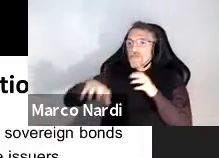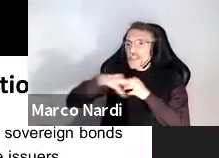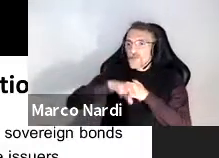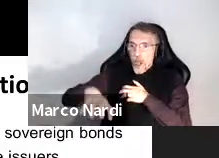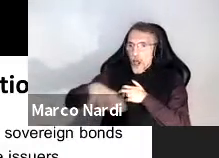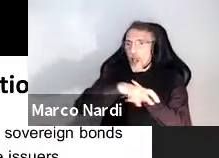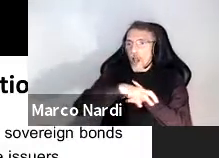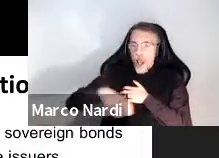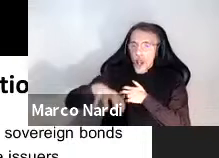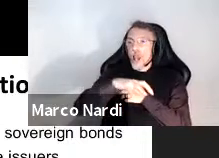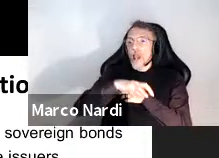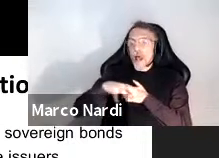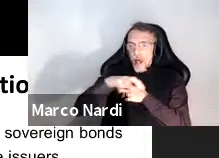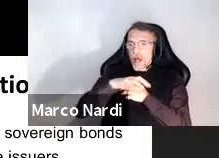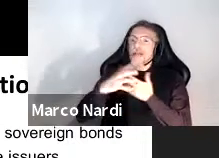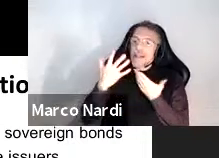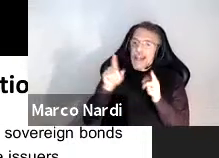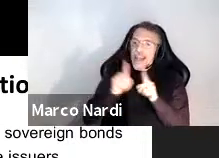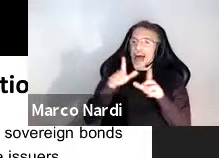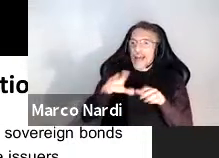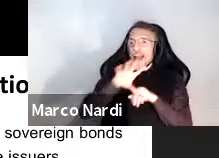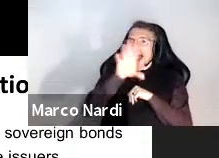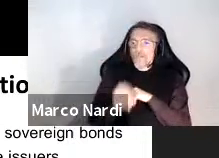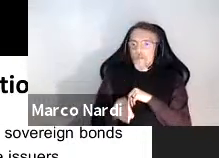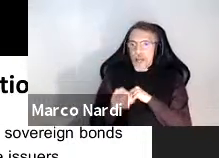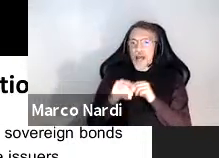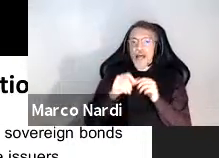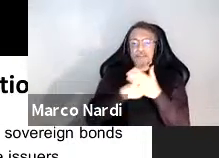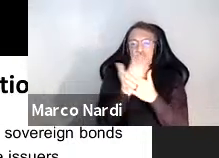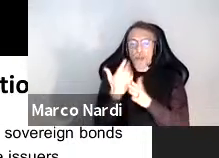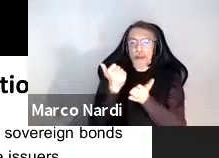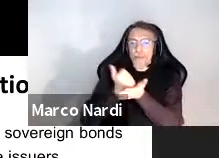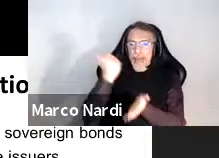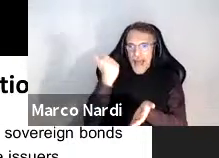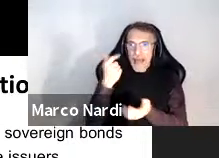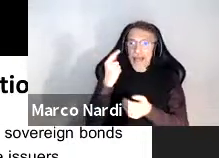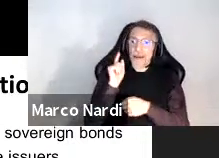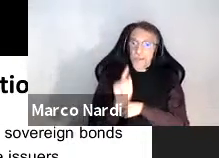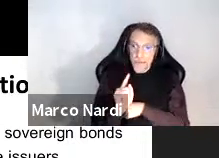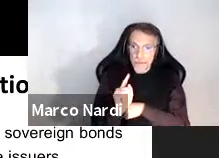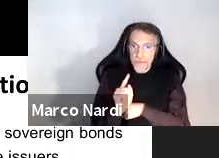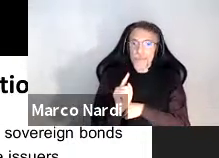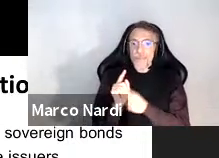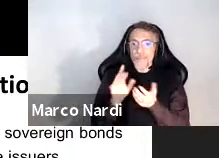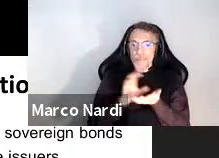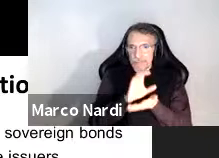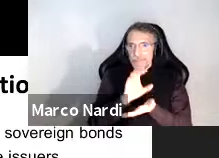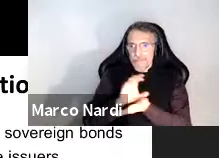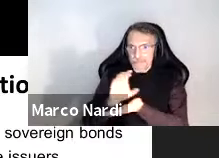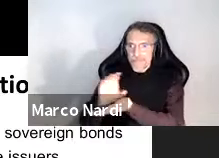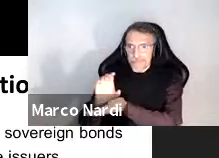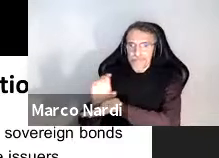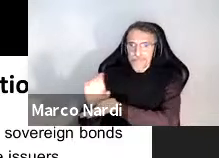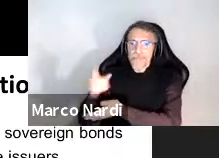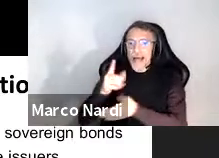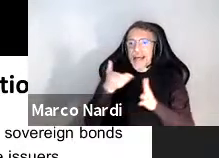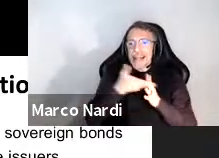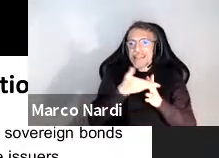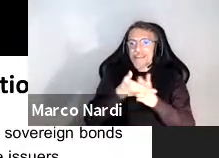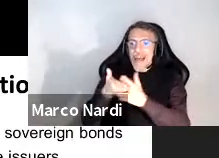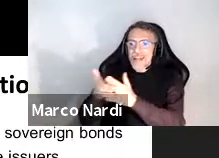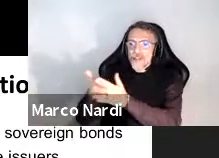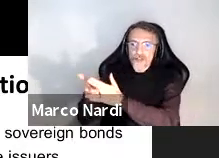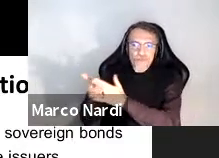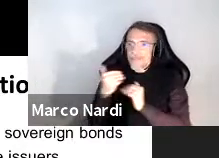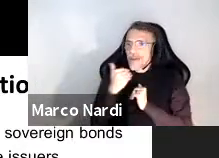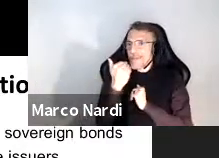the African Development Bank, but so far, the experience is that the intervention is still